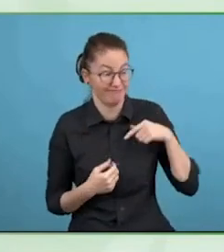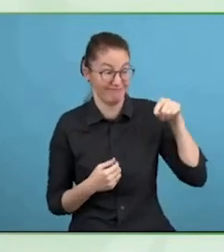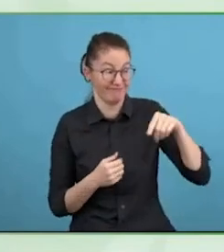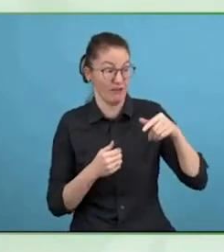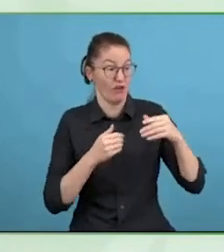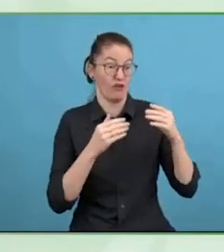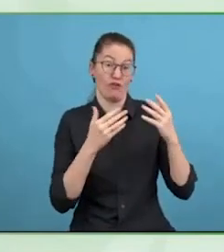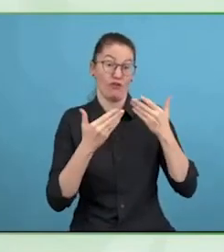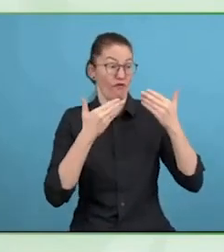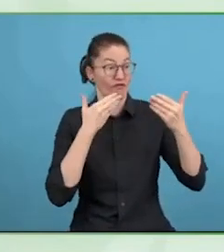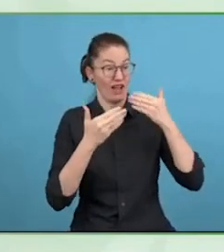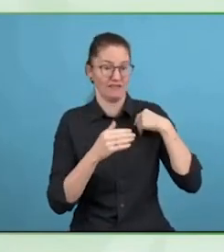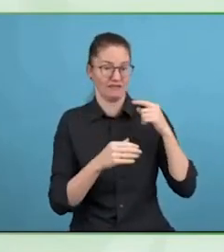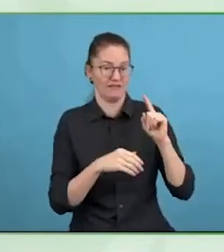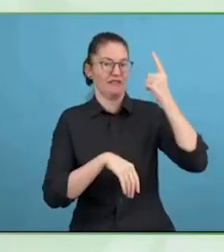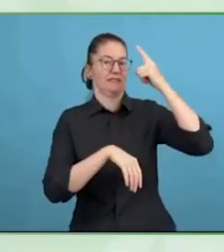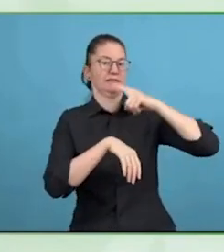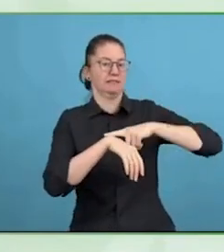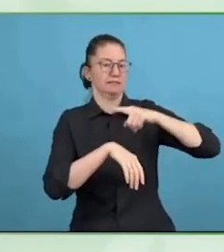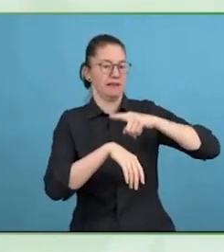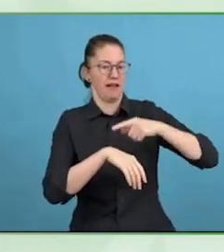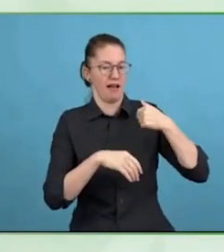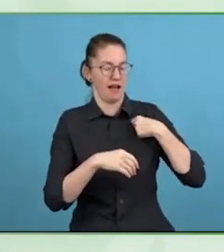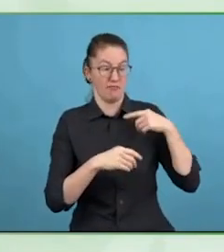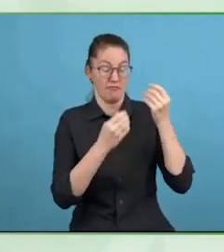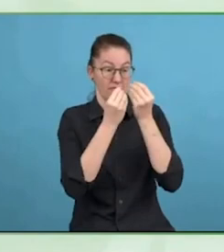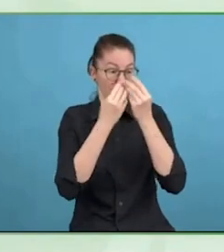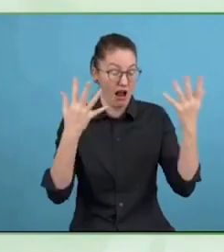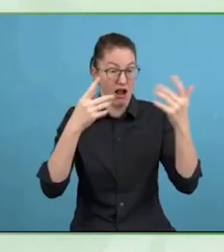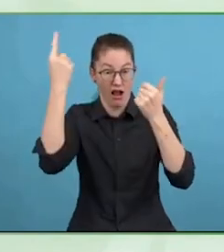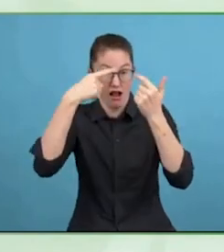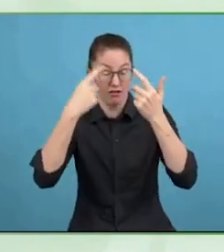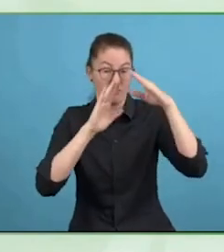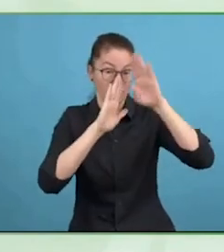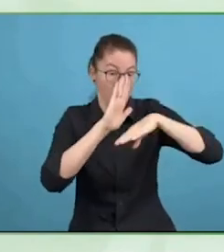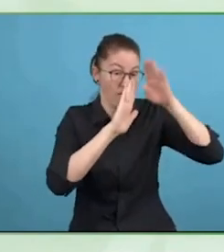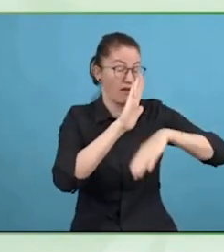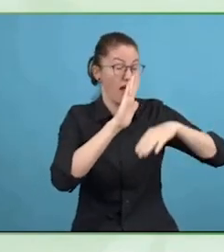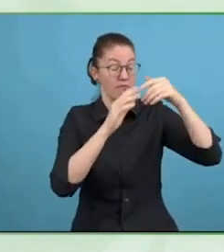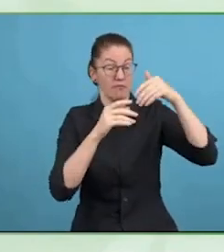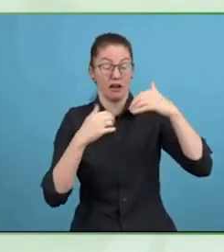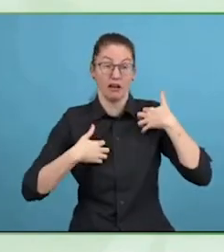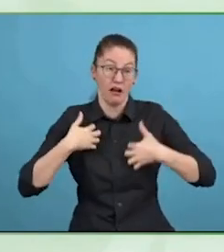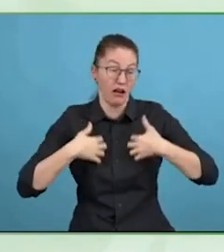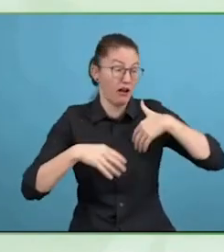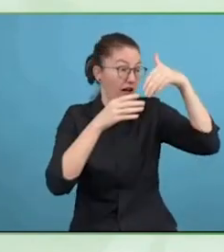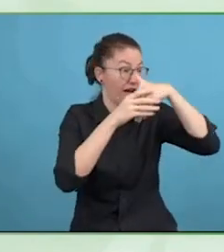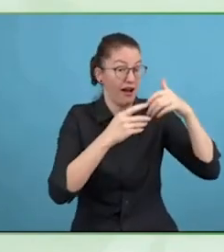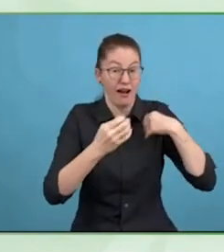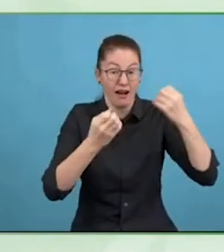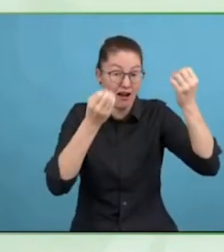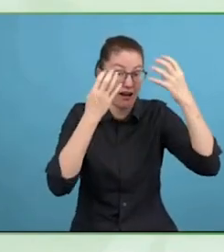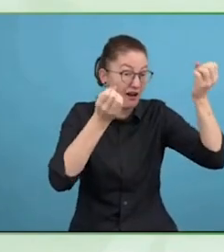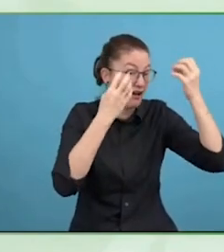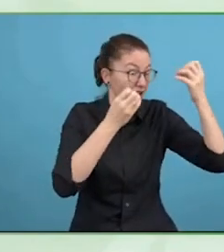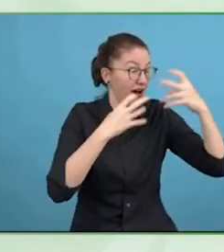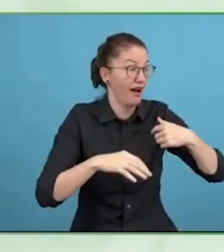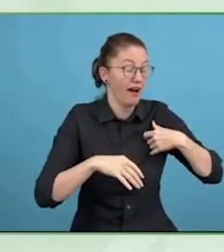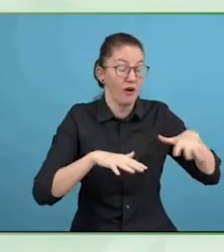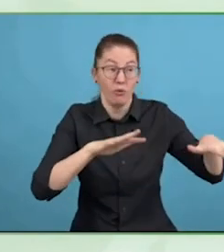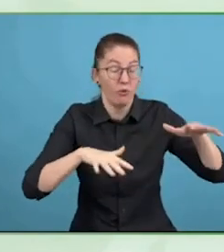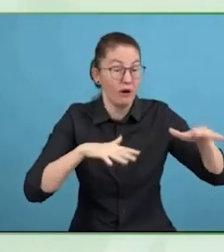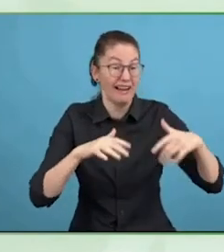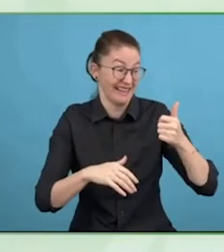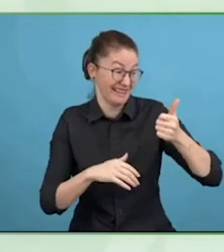completely exhausted. Completely exhausted. Great. Let's add a bit to the interesting stuff that